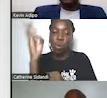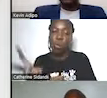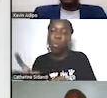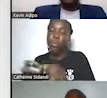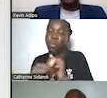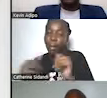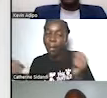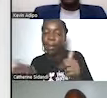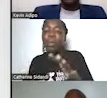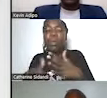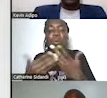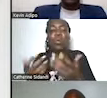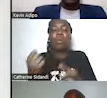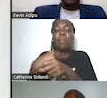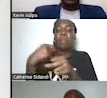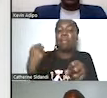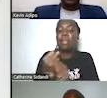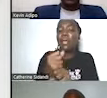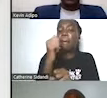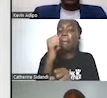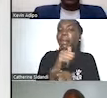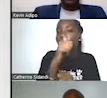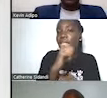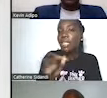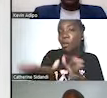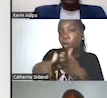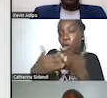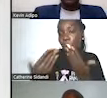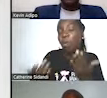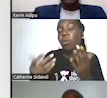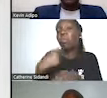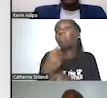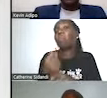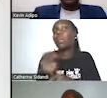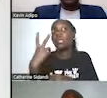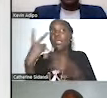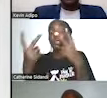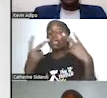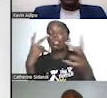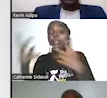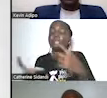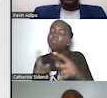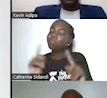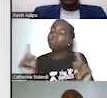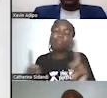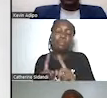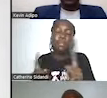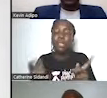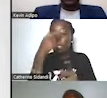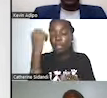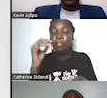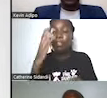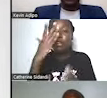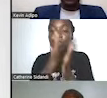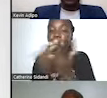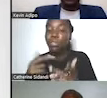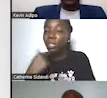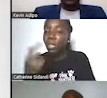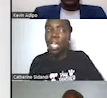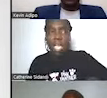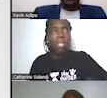their privacy, and also even exposing them out. Remember where Facebook was being told that they're exposing people details, they are selling